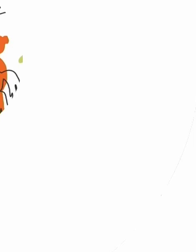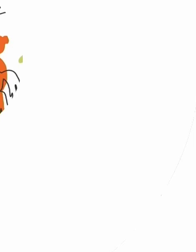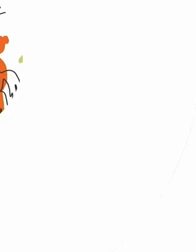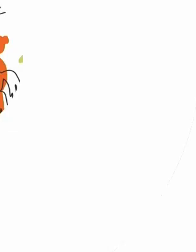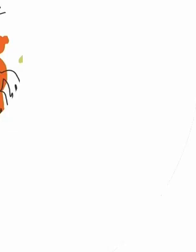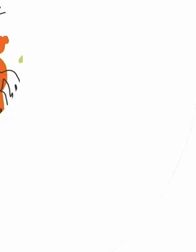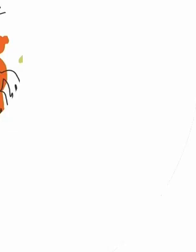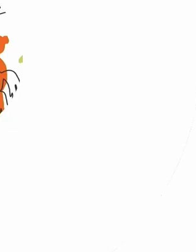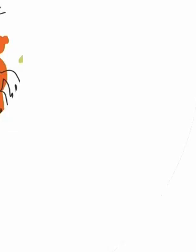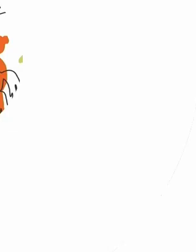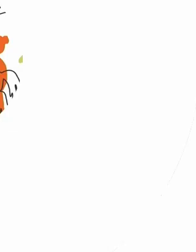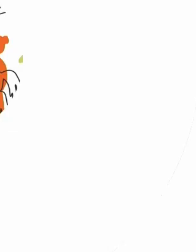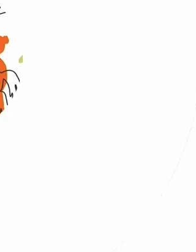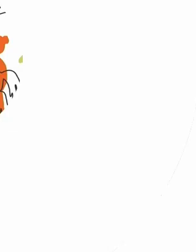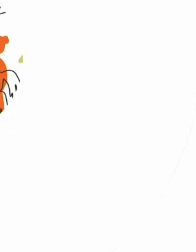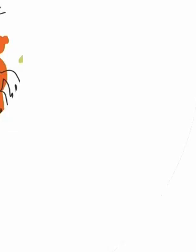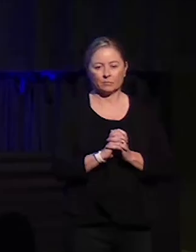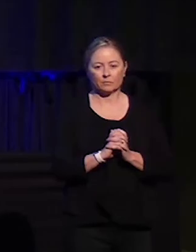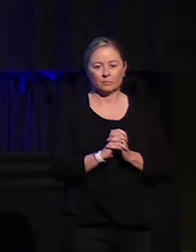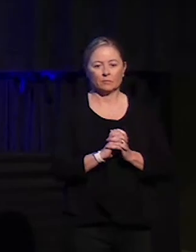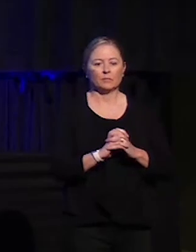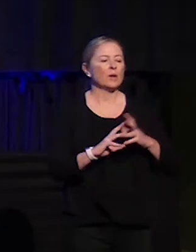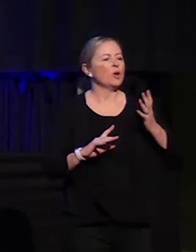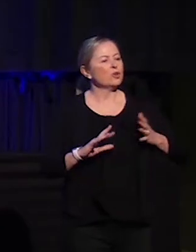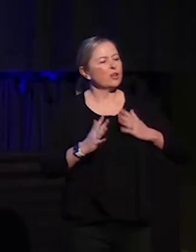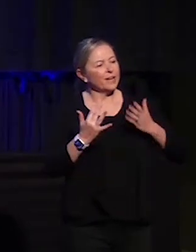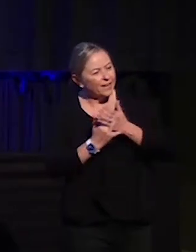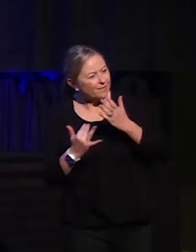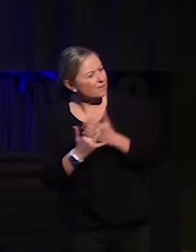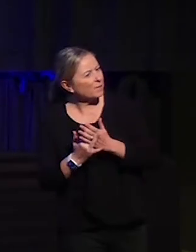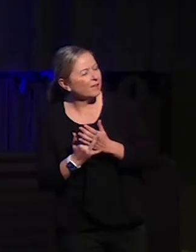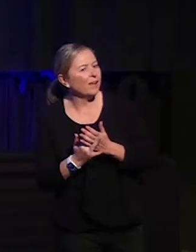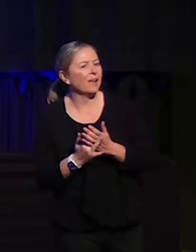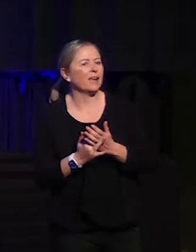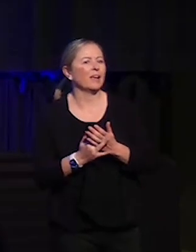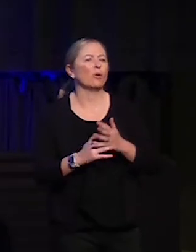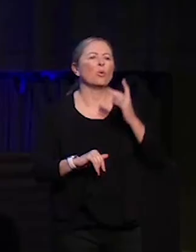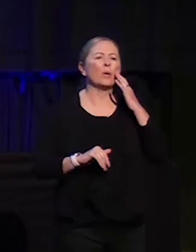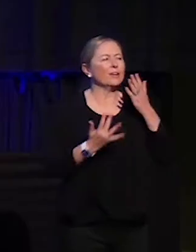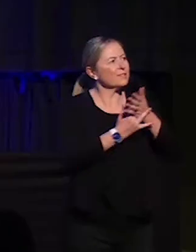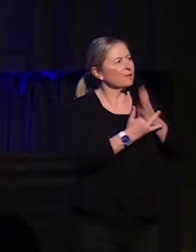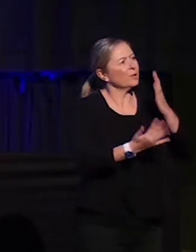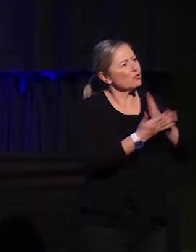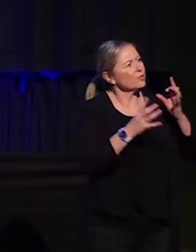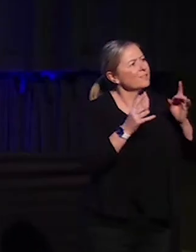But there's no magic point at which you don't need accessibility or at which accessibility kicks in.